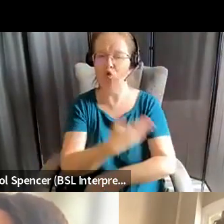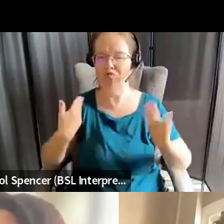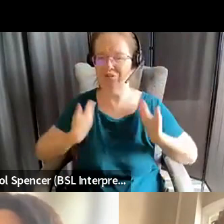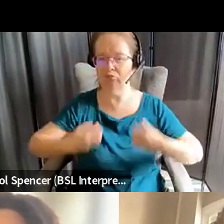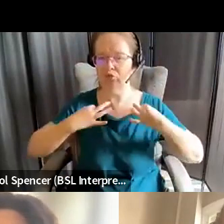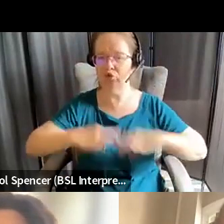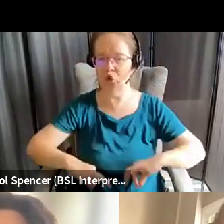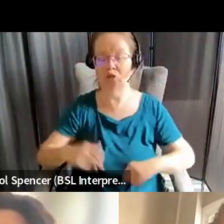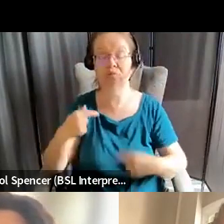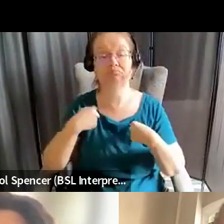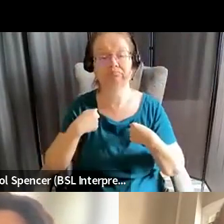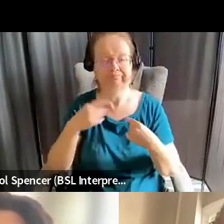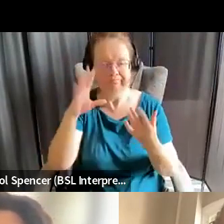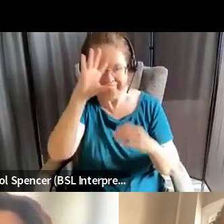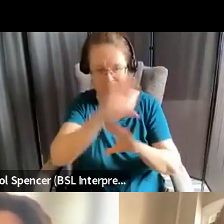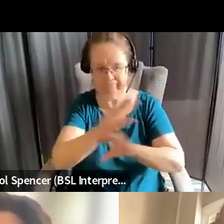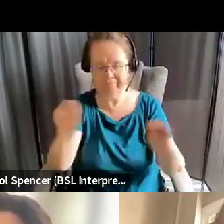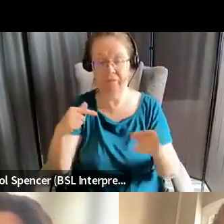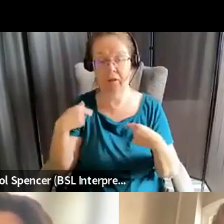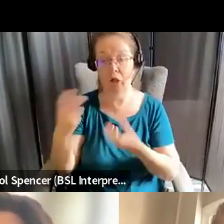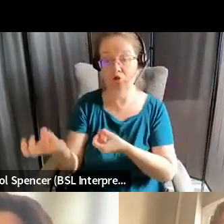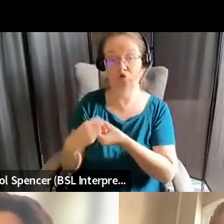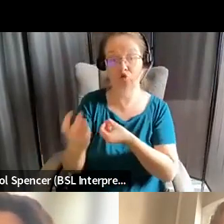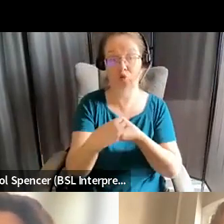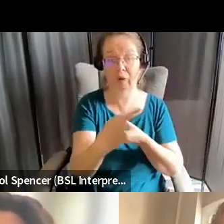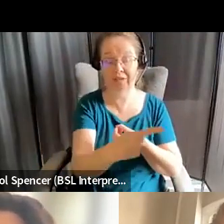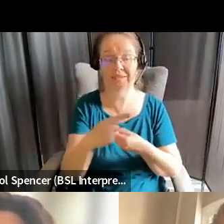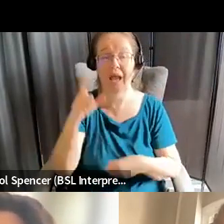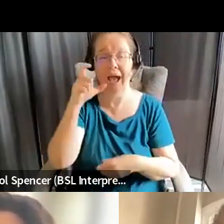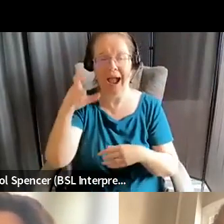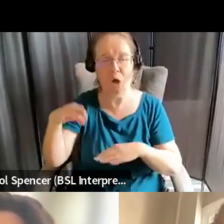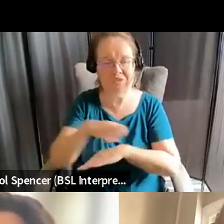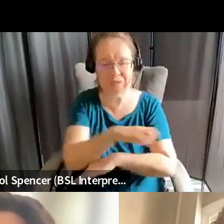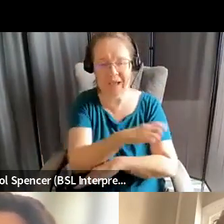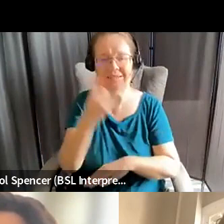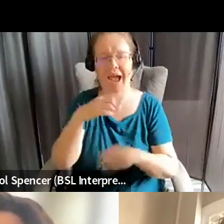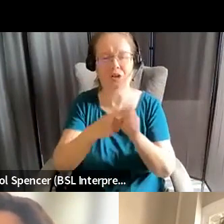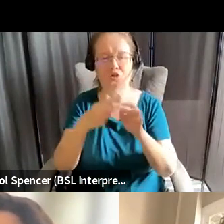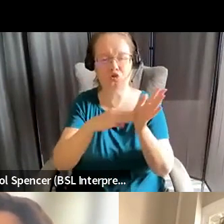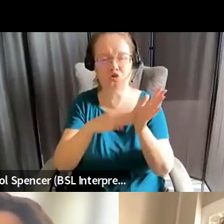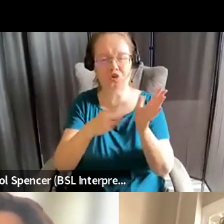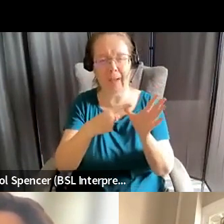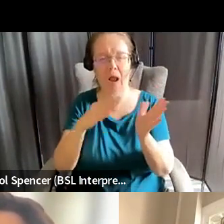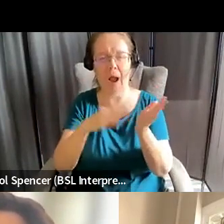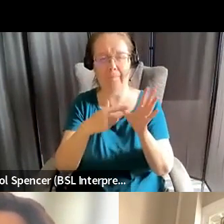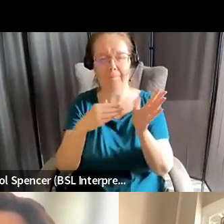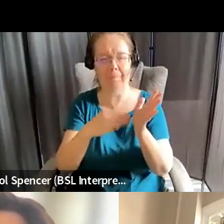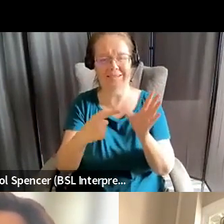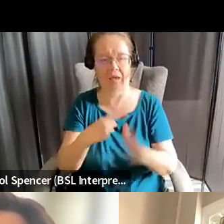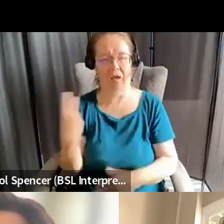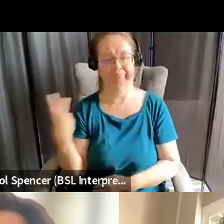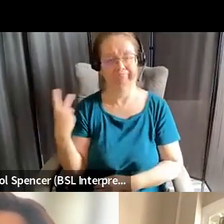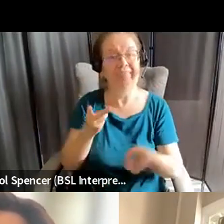of housekeeping from me. We've been joined by Carol Spencer and Gemma Mazza, who are BSL